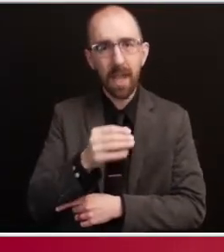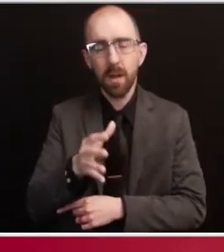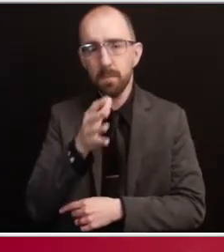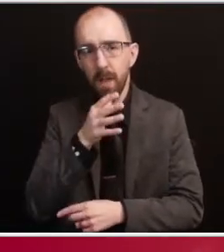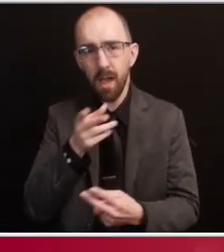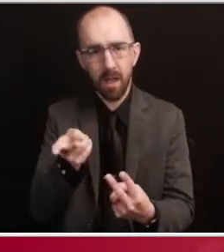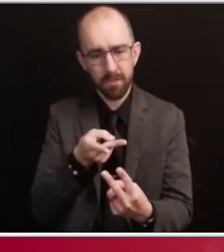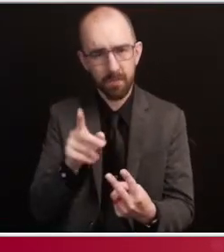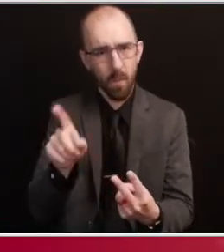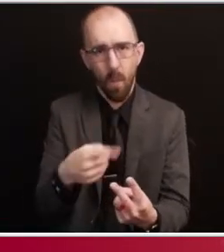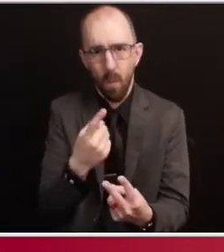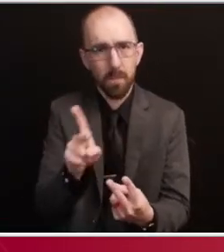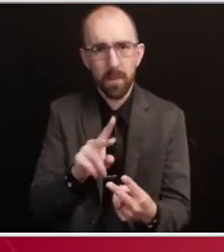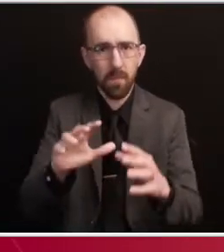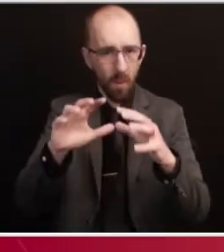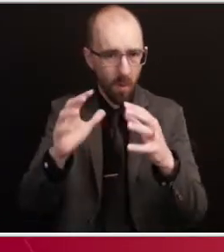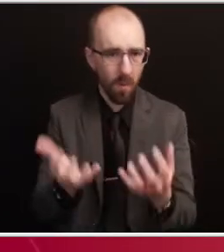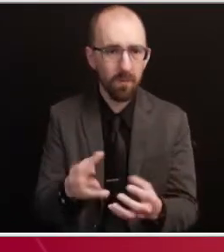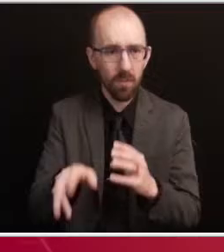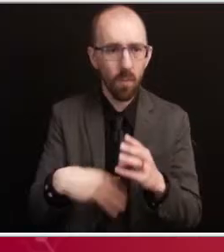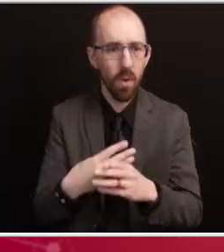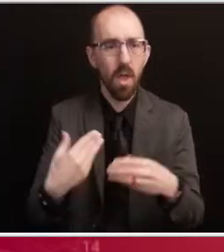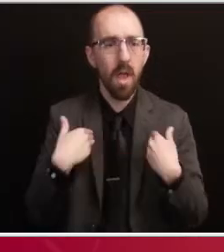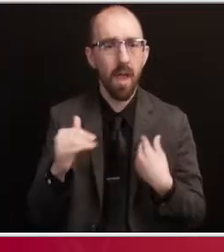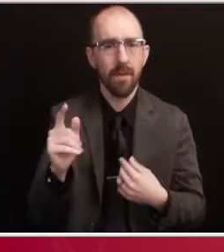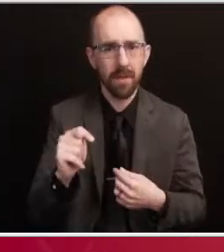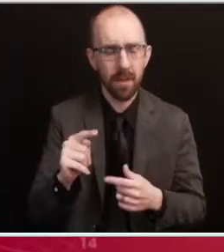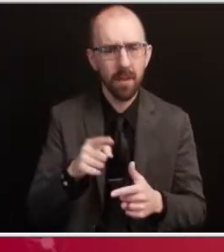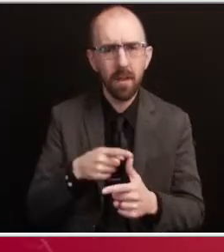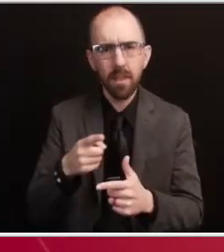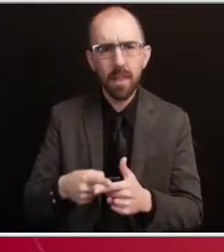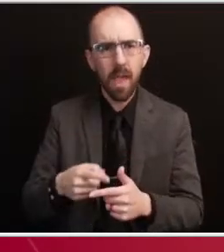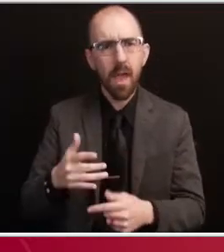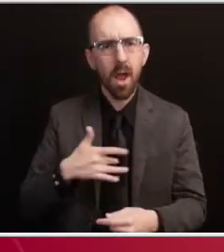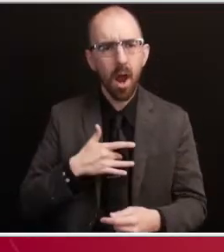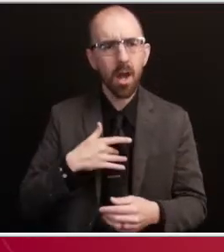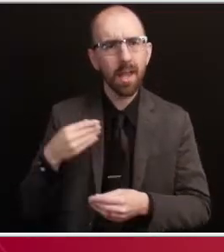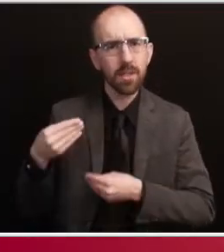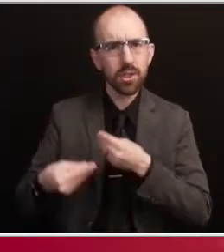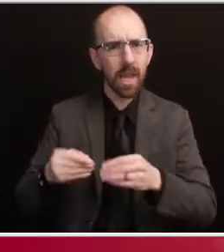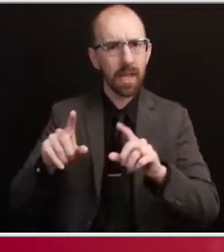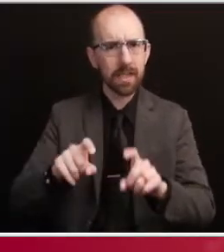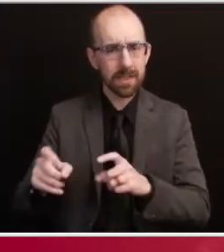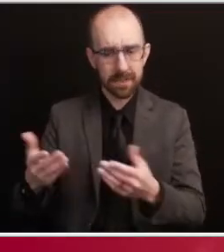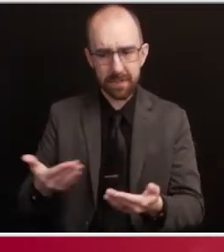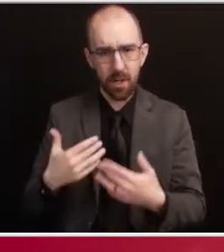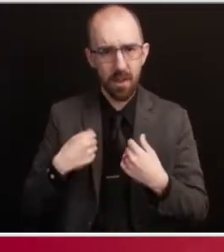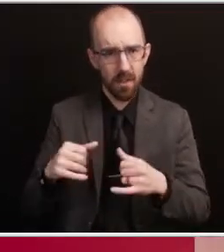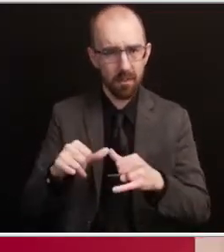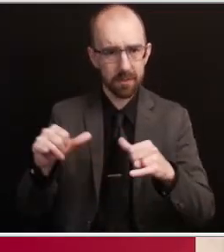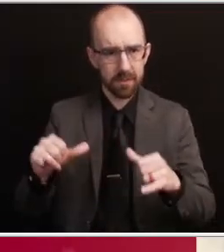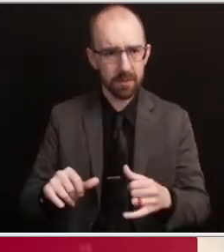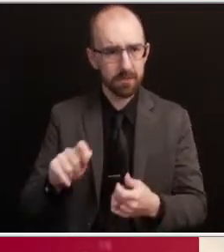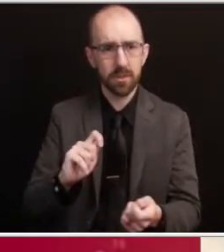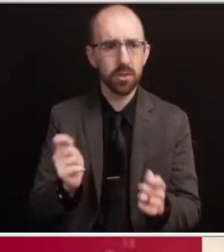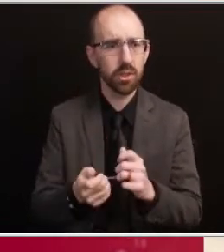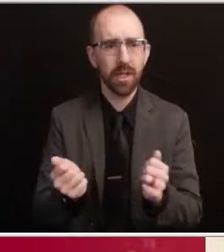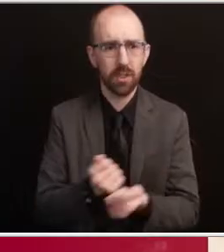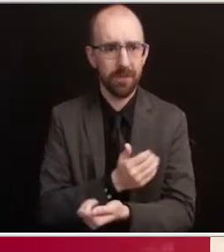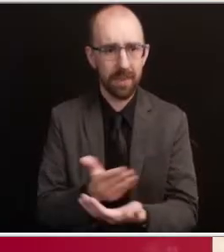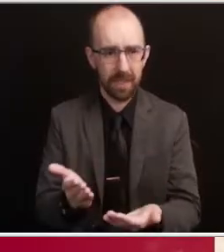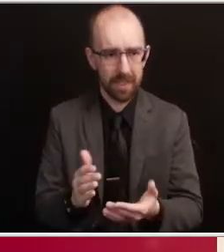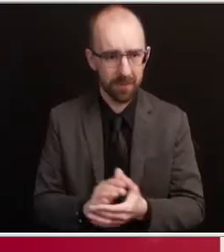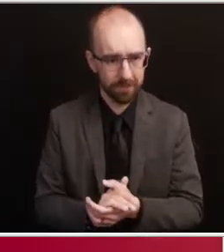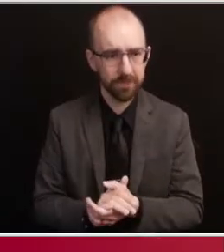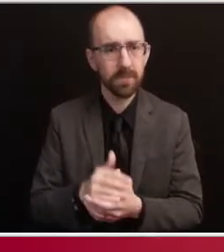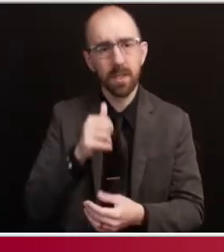only people in the world to have it. But then cardiac genetic testing here at the health system changed everything. So